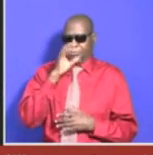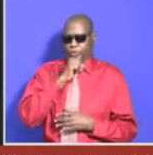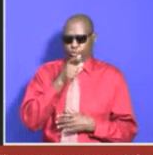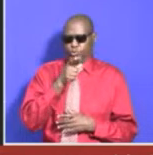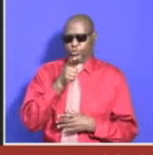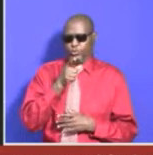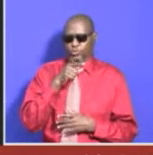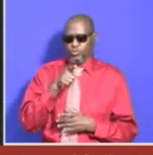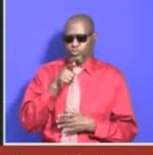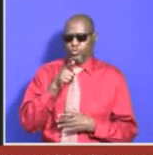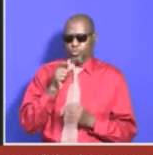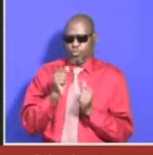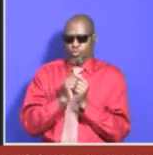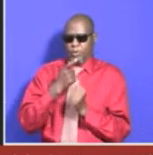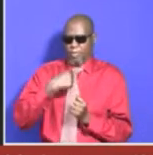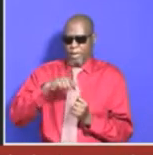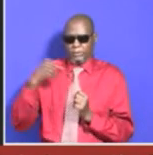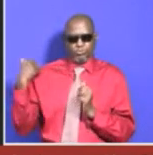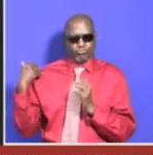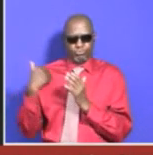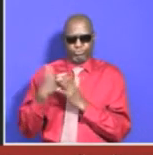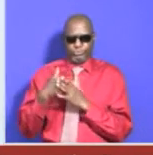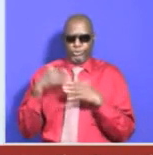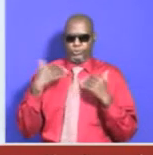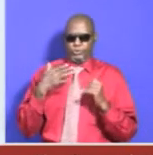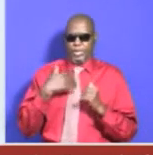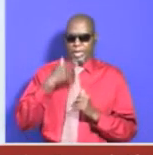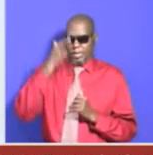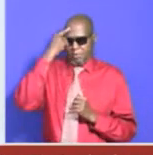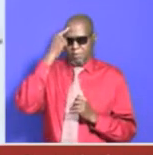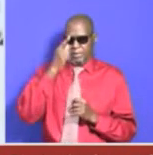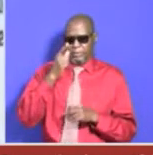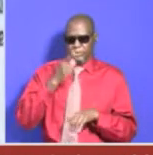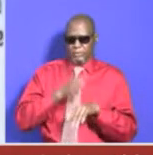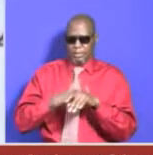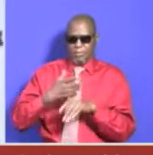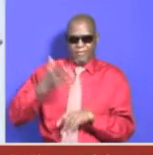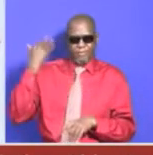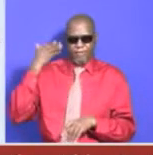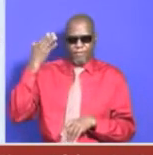Chair. I remember when Jackie, way back in